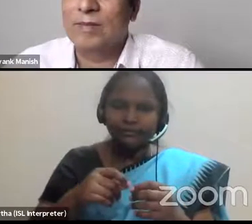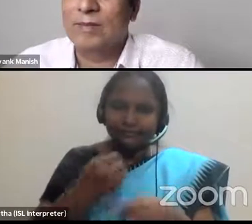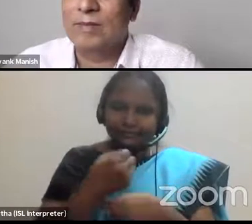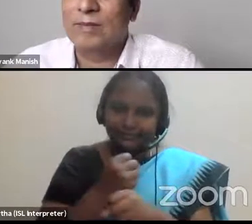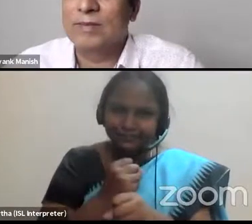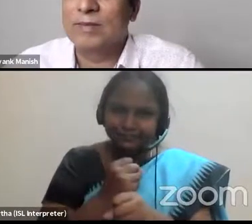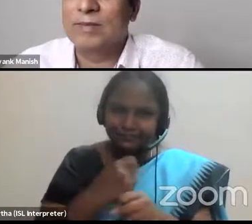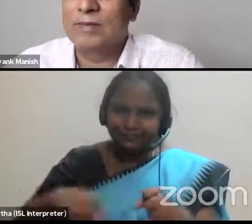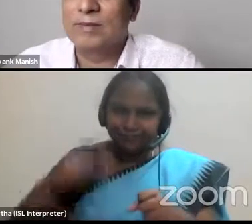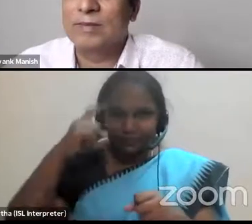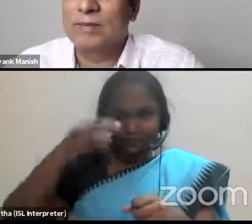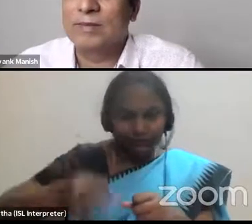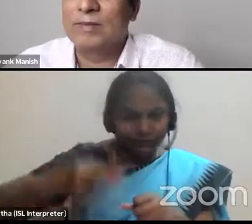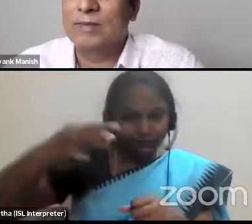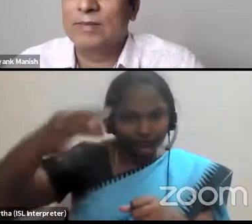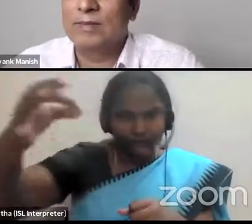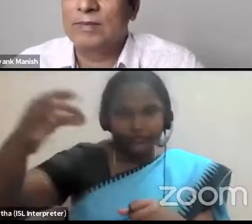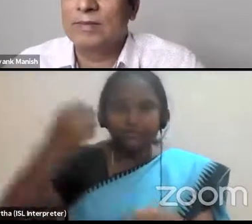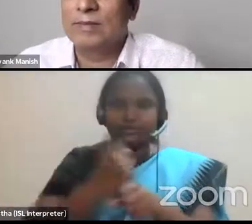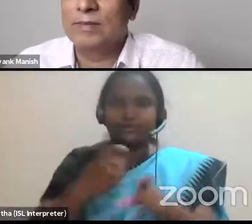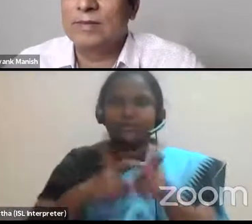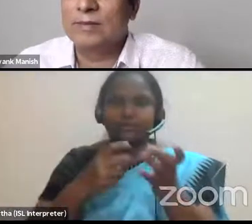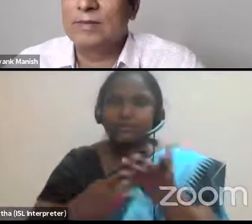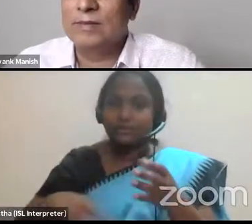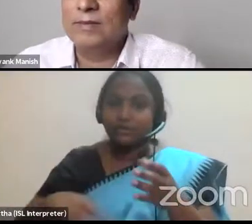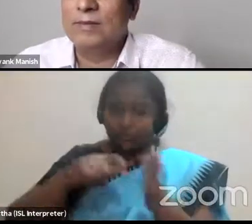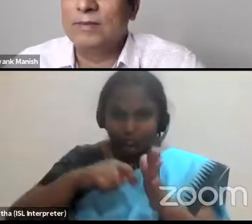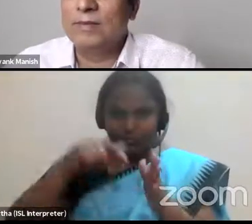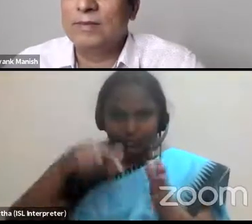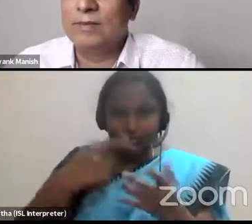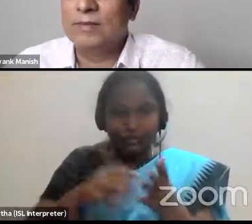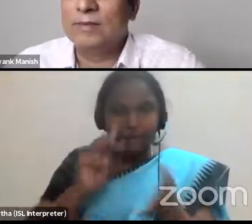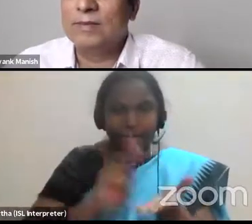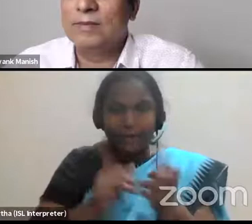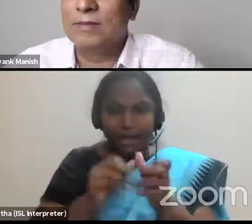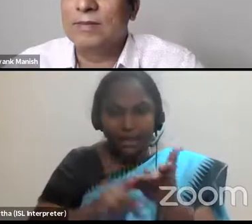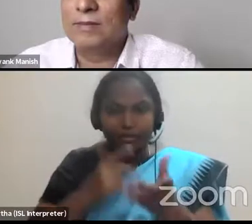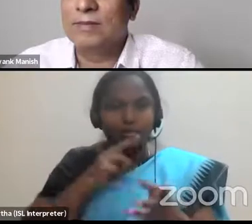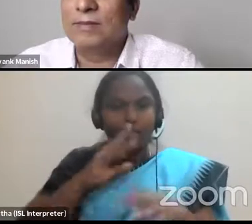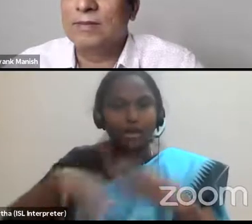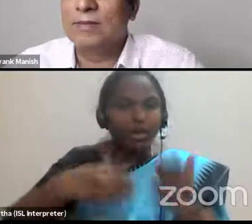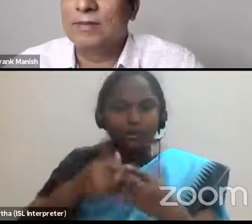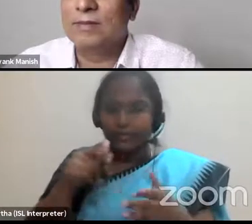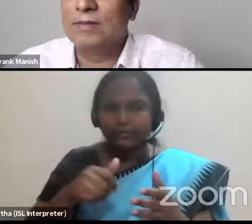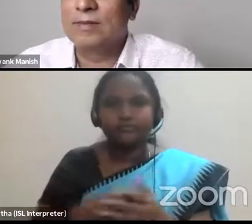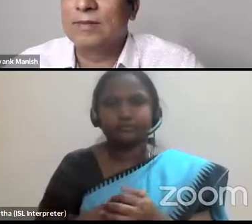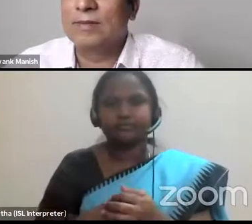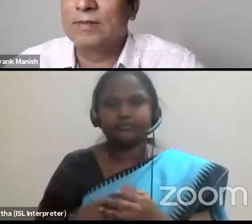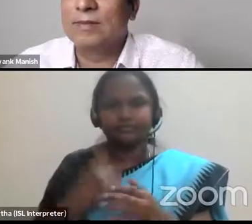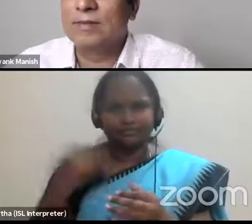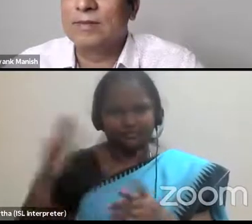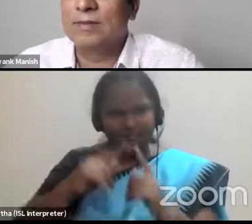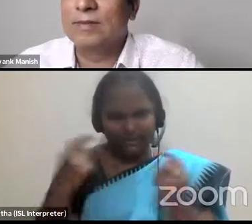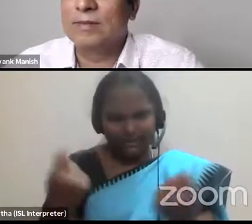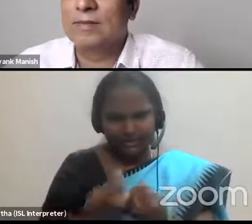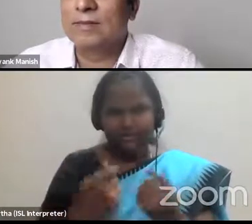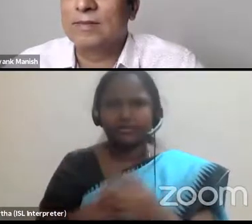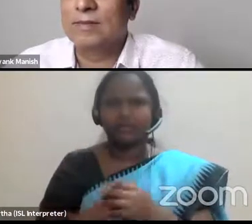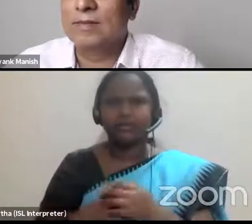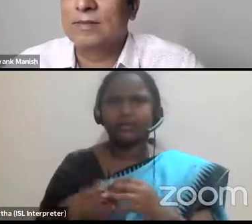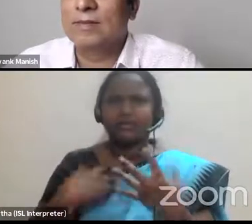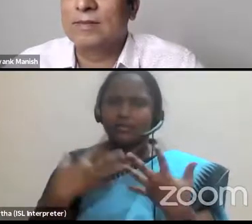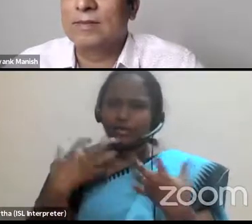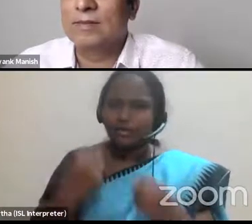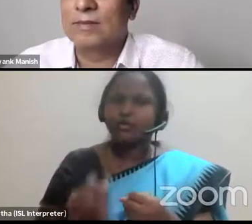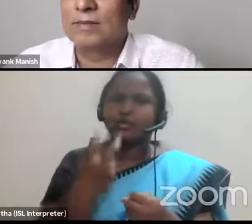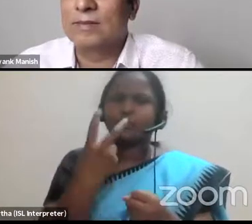on our future generation, right? So in this particular project, which Mayank was talking about, I came to know from the team that, we actually had